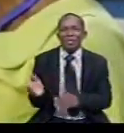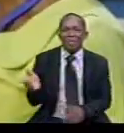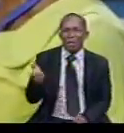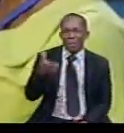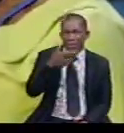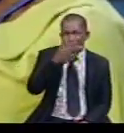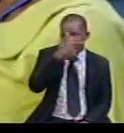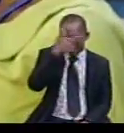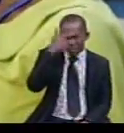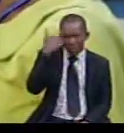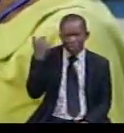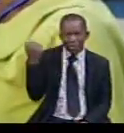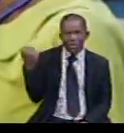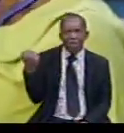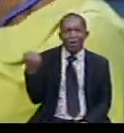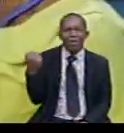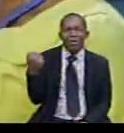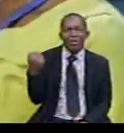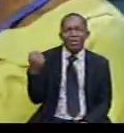Jesus,